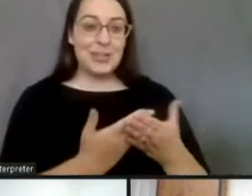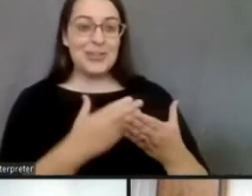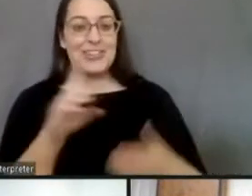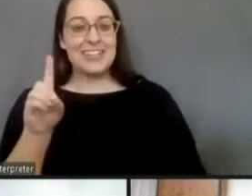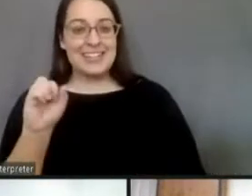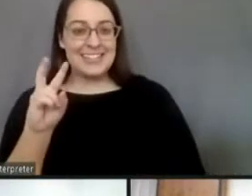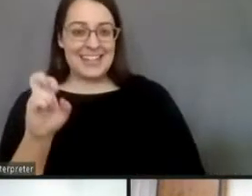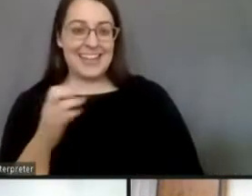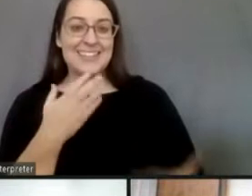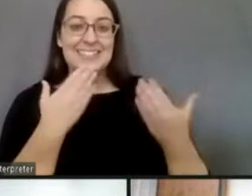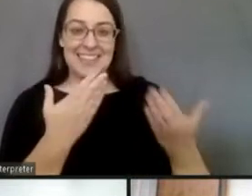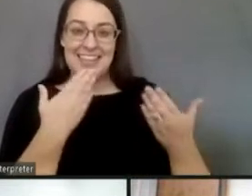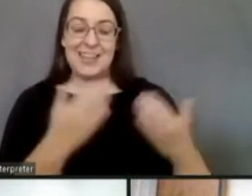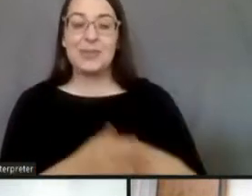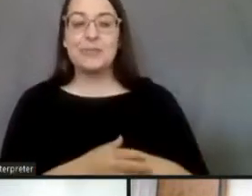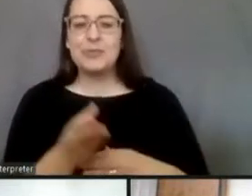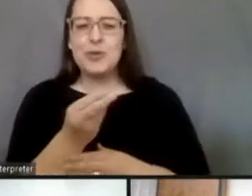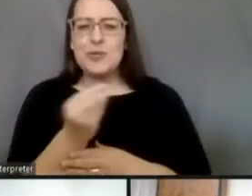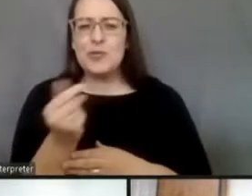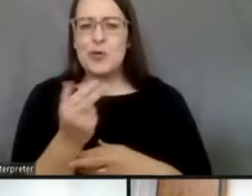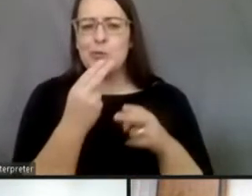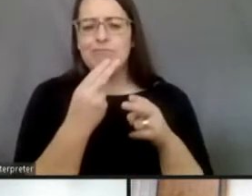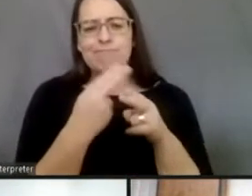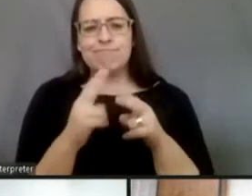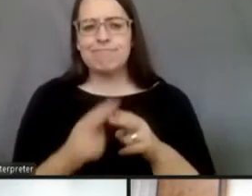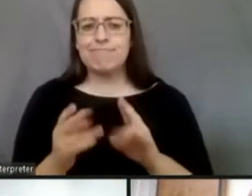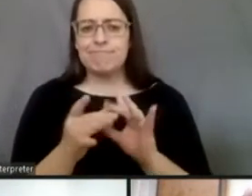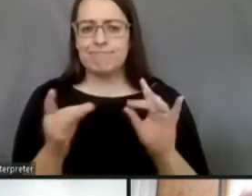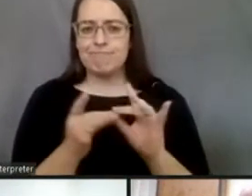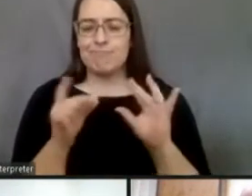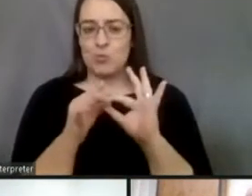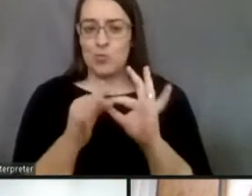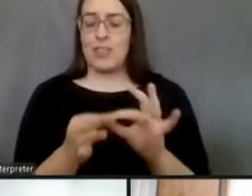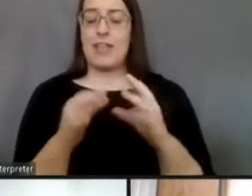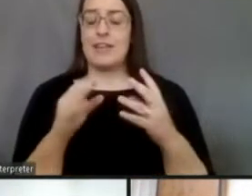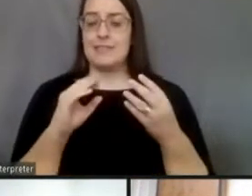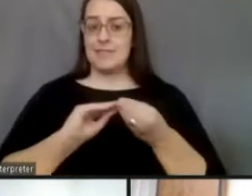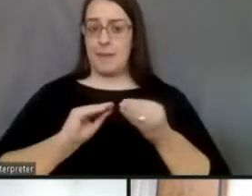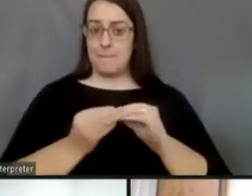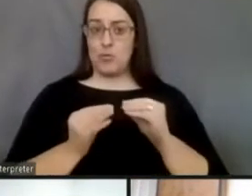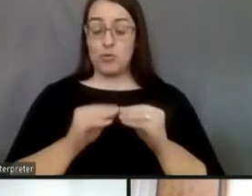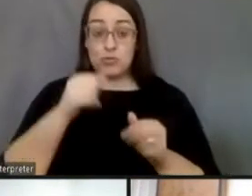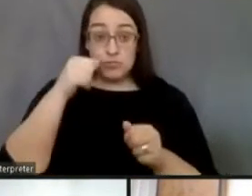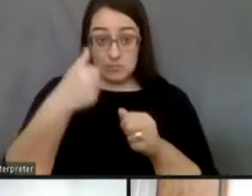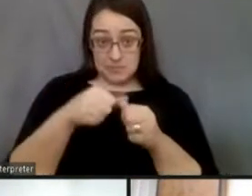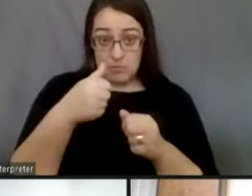you. Just a few brief comments about the numbers. You know, if everyone